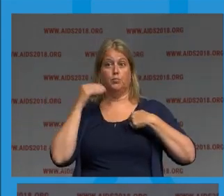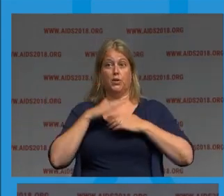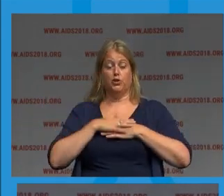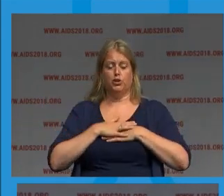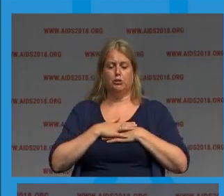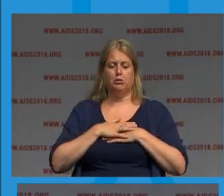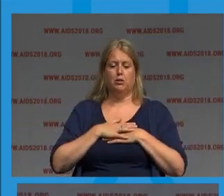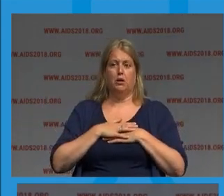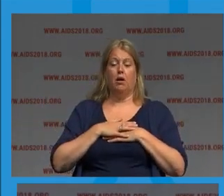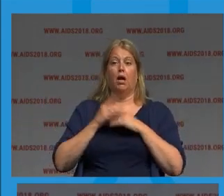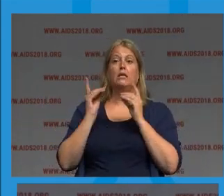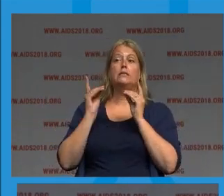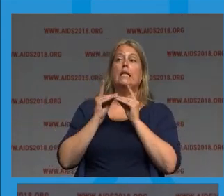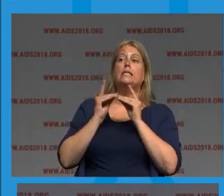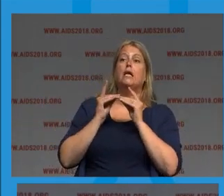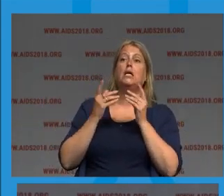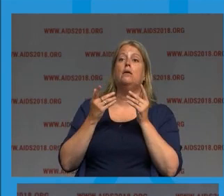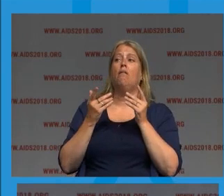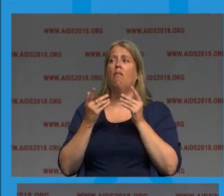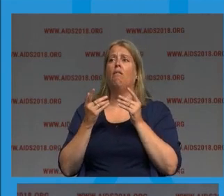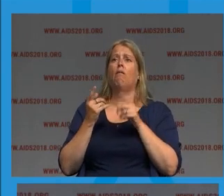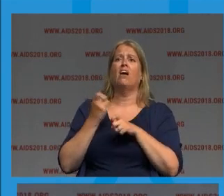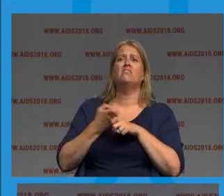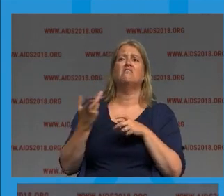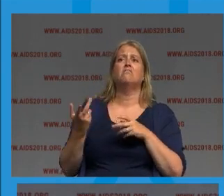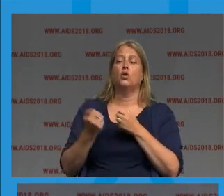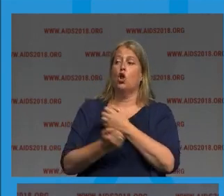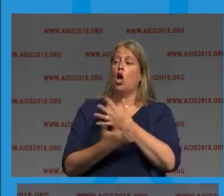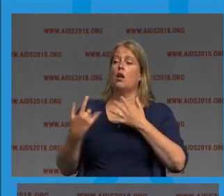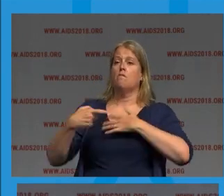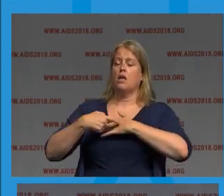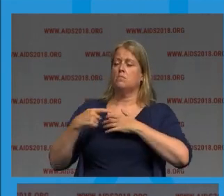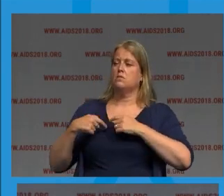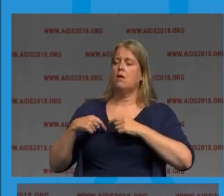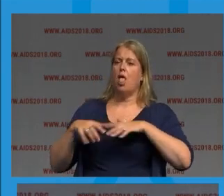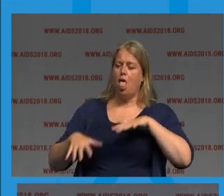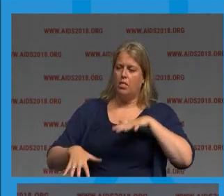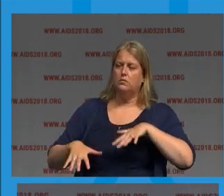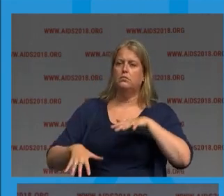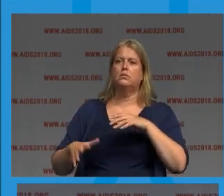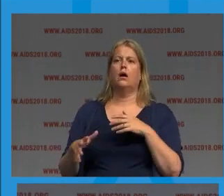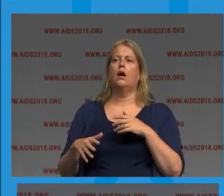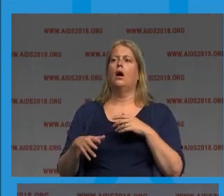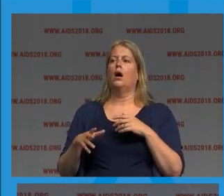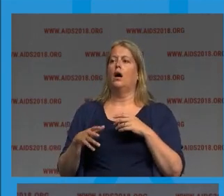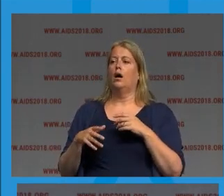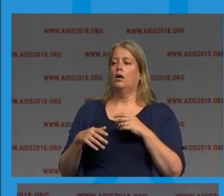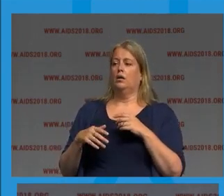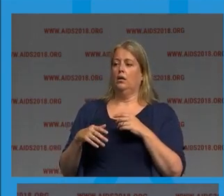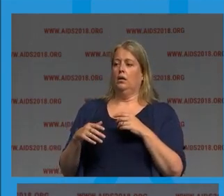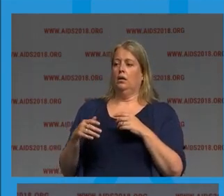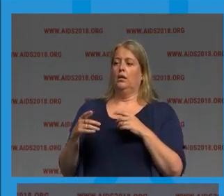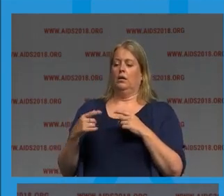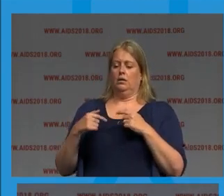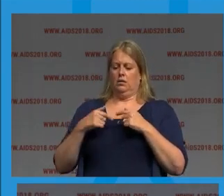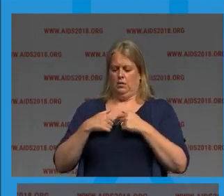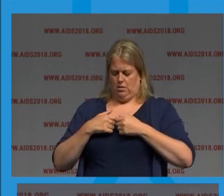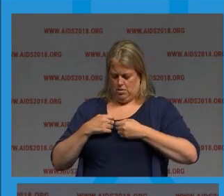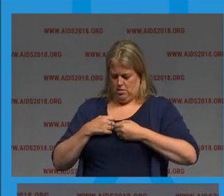makes dating difficult. A lot of times I found that it was going to be challenging to share